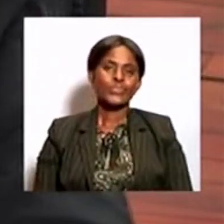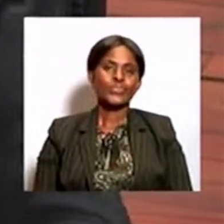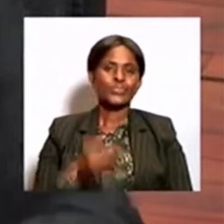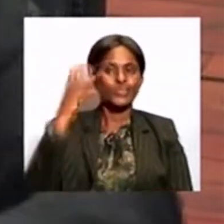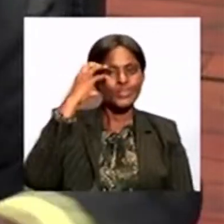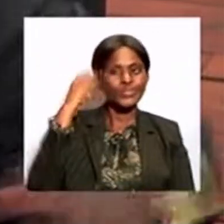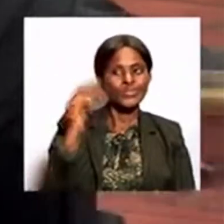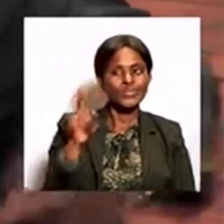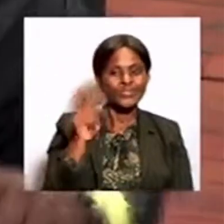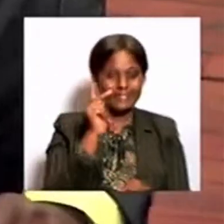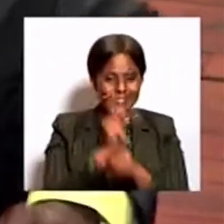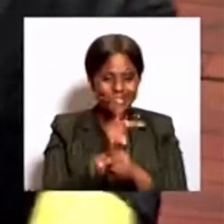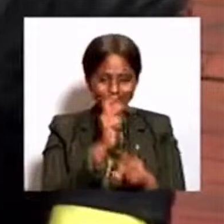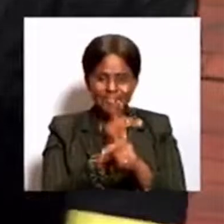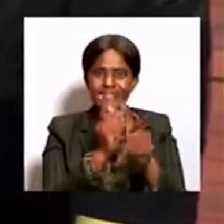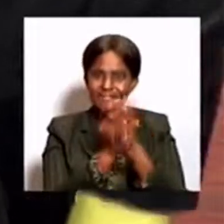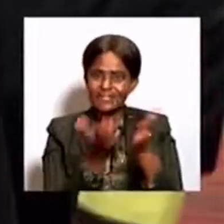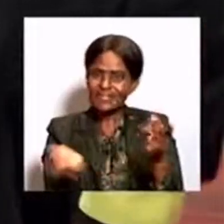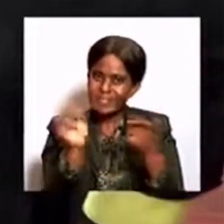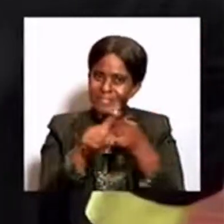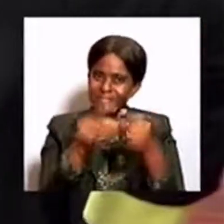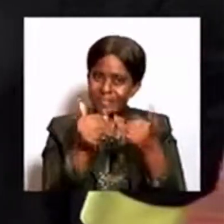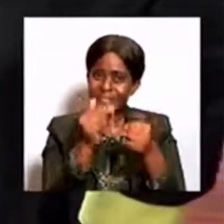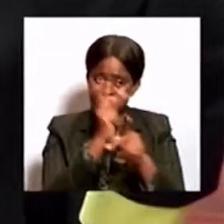officers still keep books even up to now.